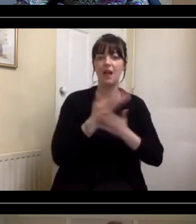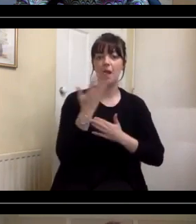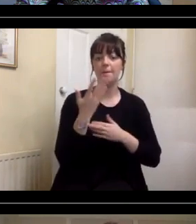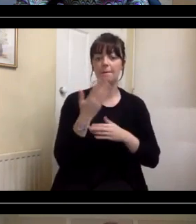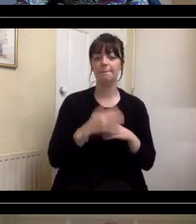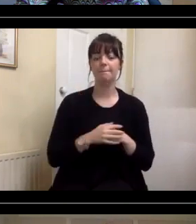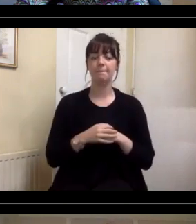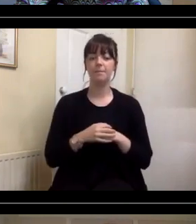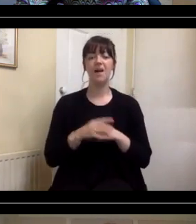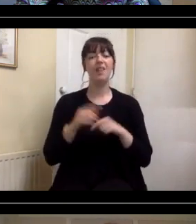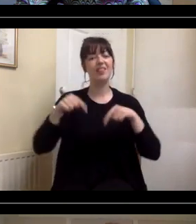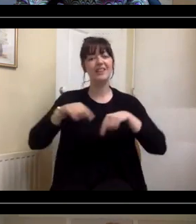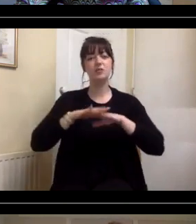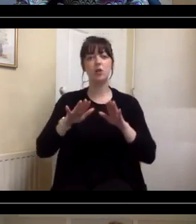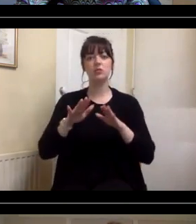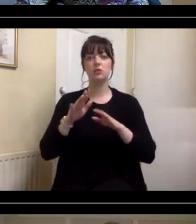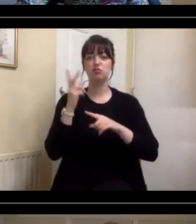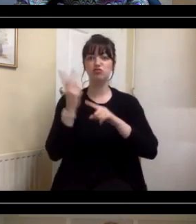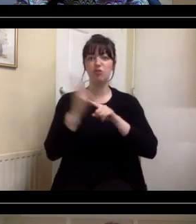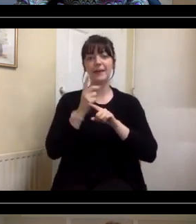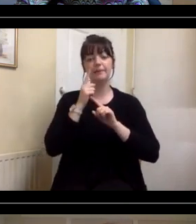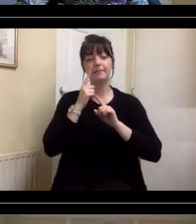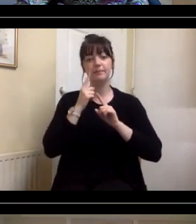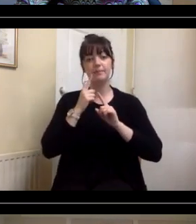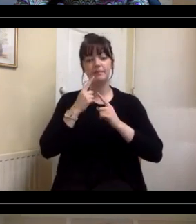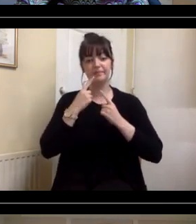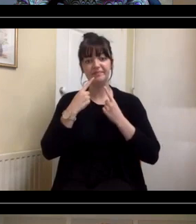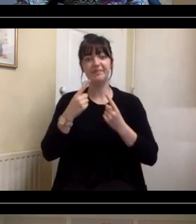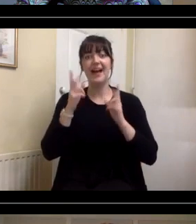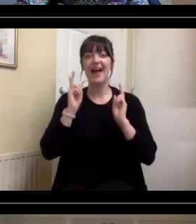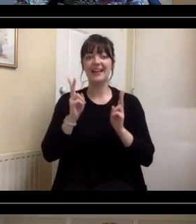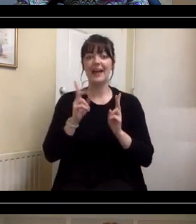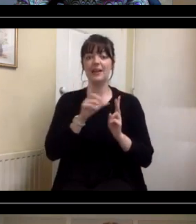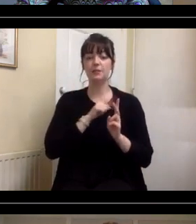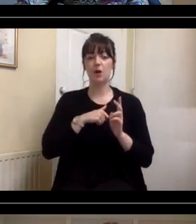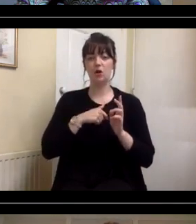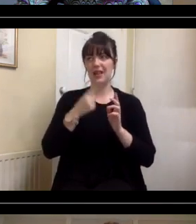in the design refinement consultation is because we're not proposing to change it.